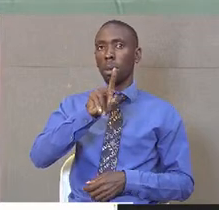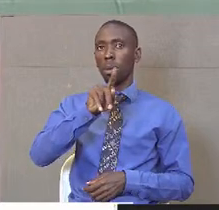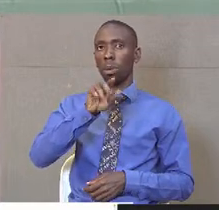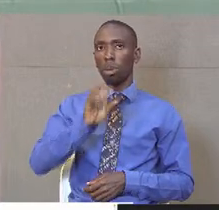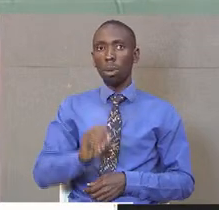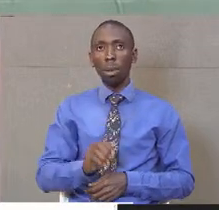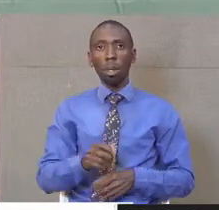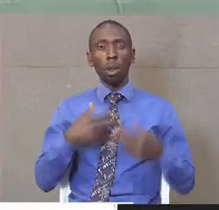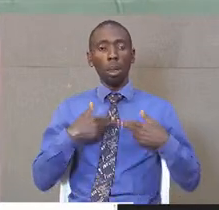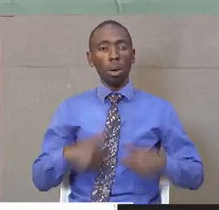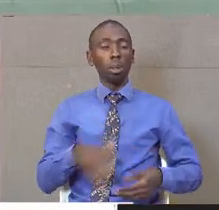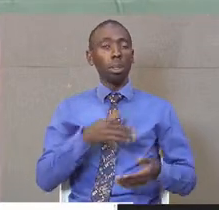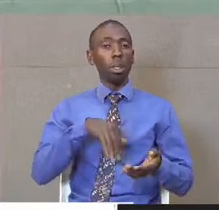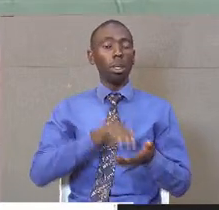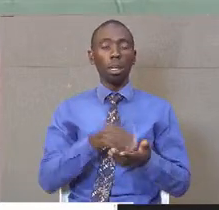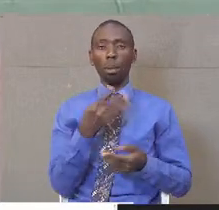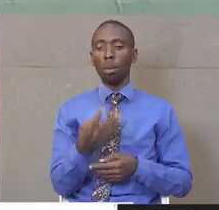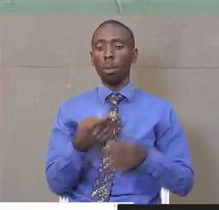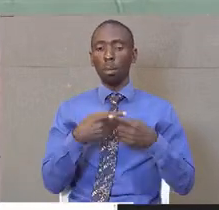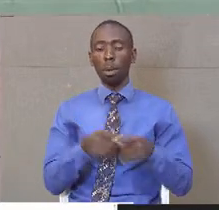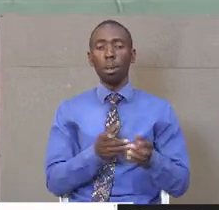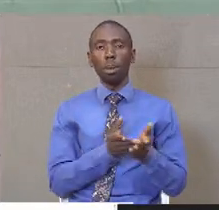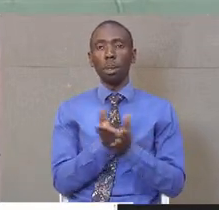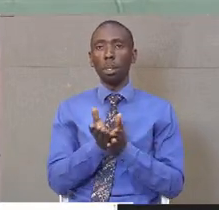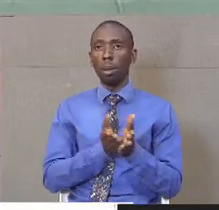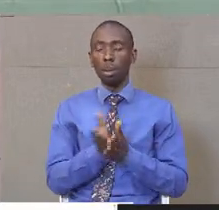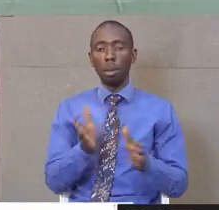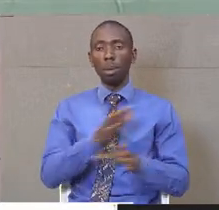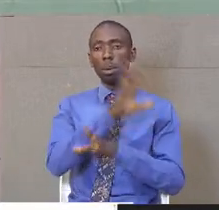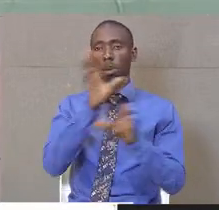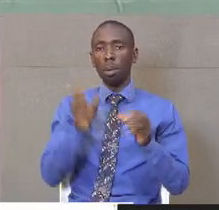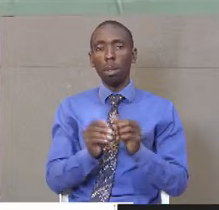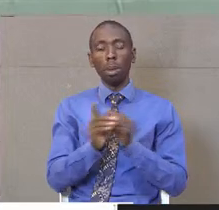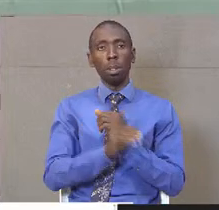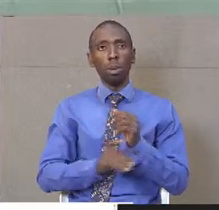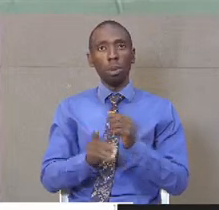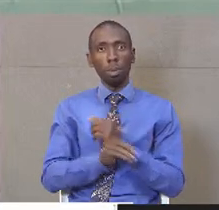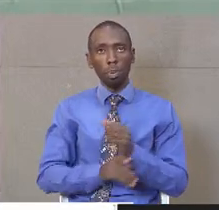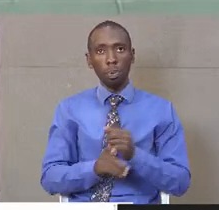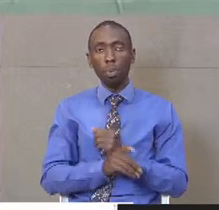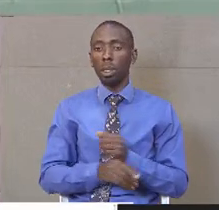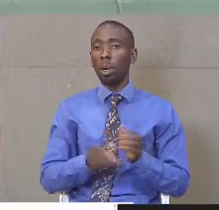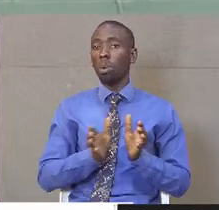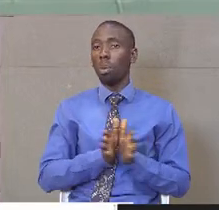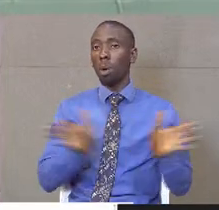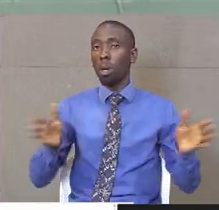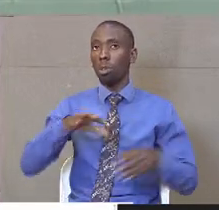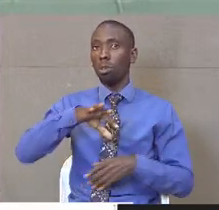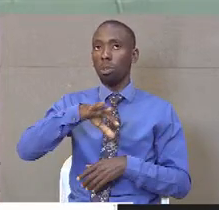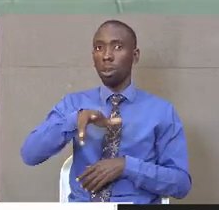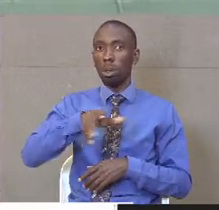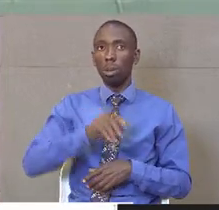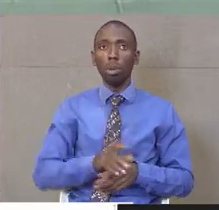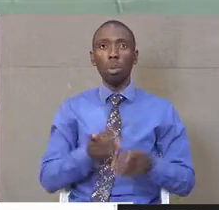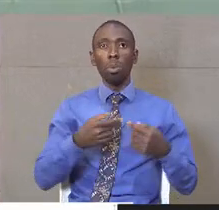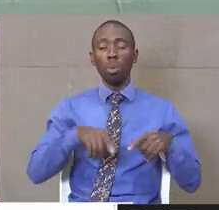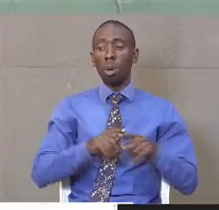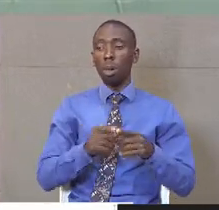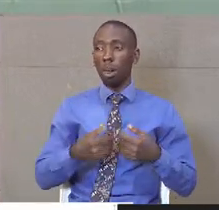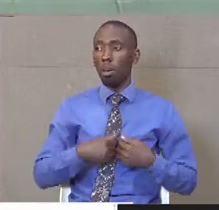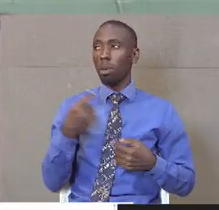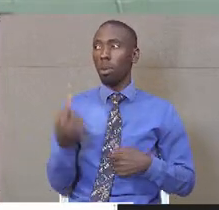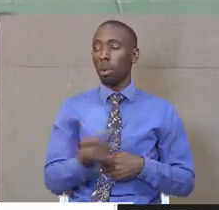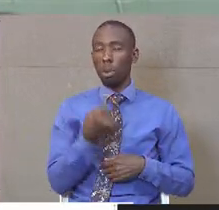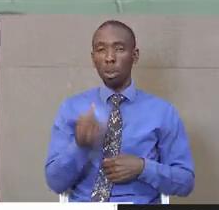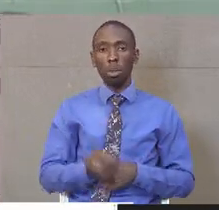center for, but it serves, this is a border district, right, Honorable Speaker. It serves a very wide region. We have only two